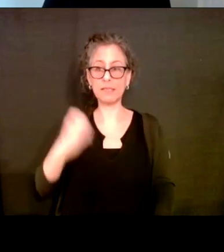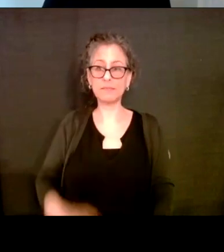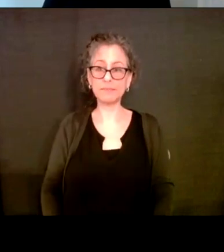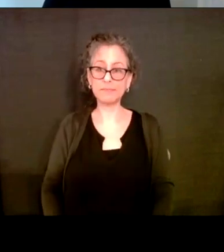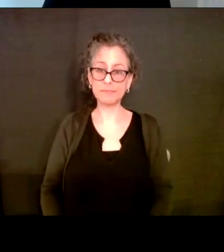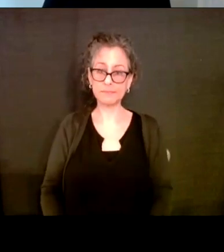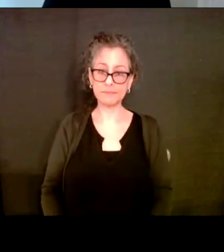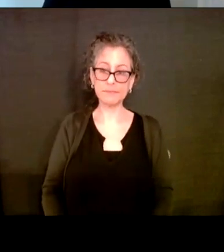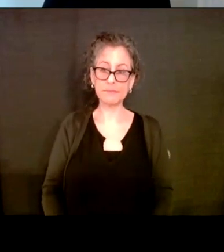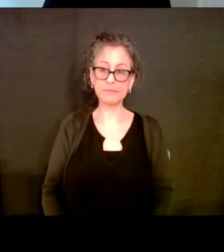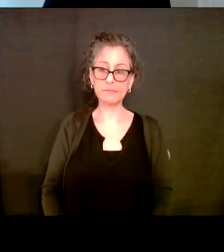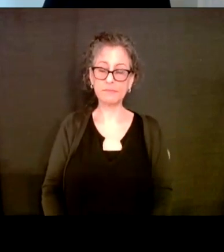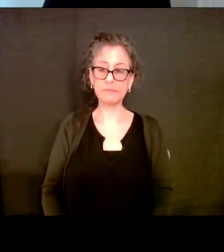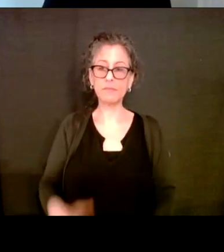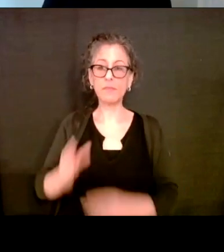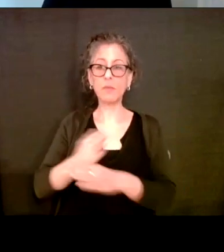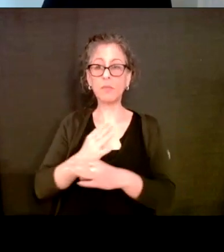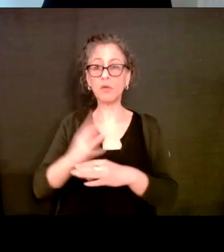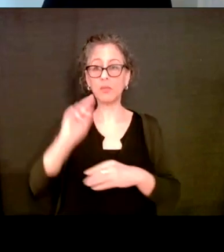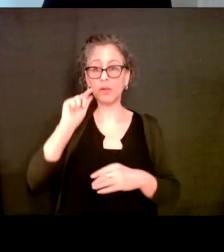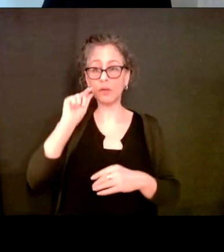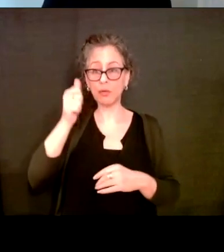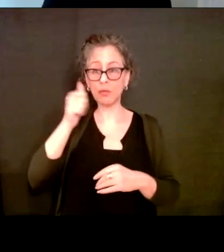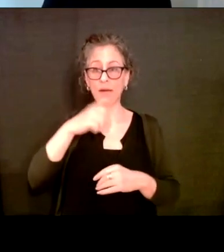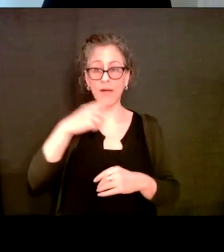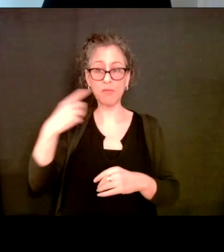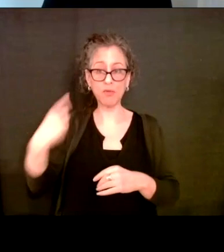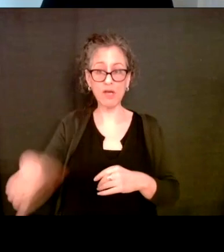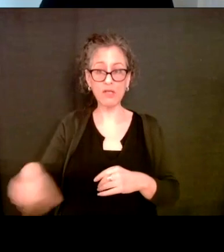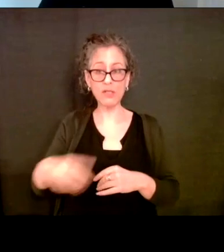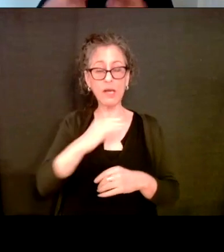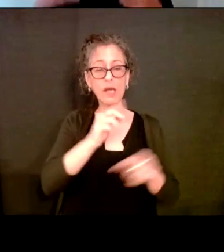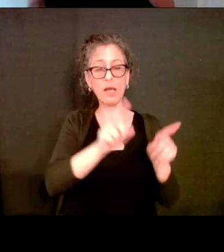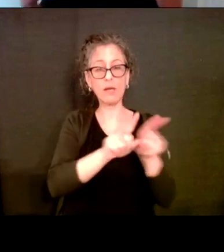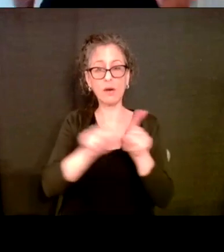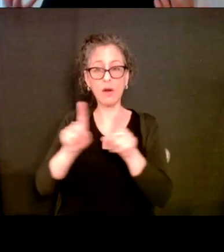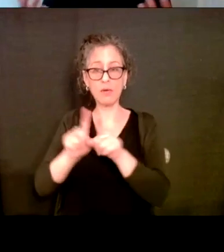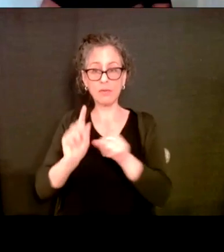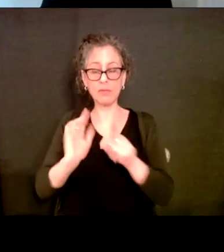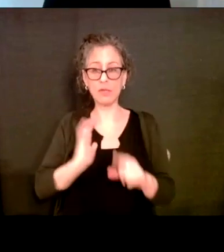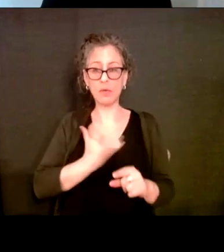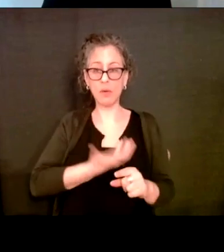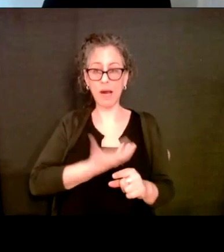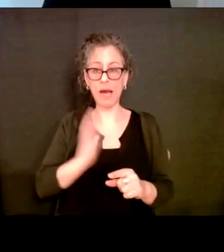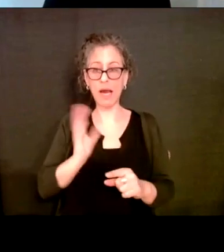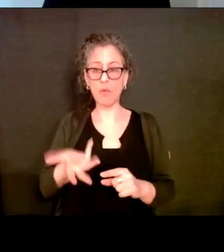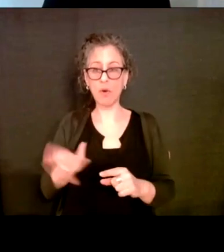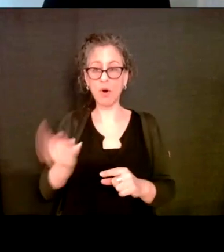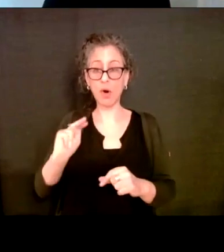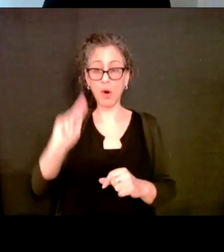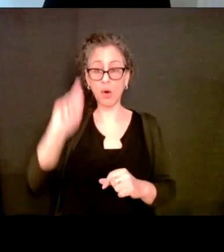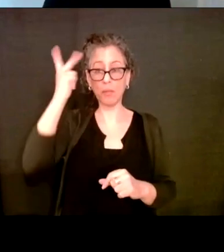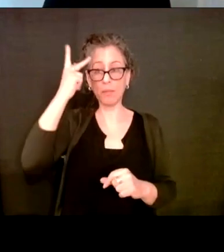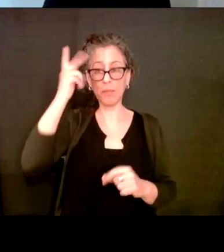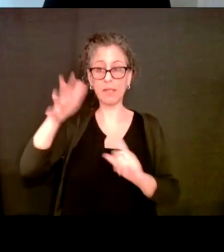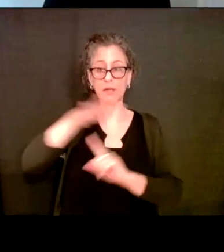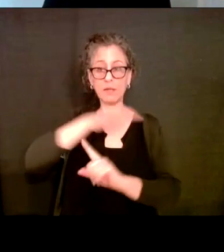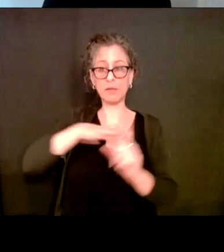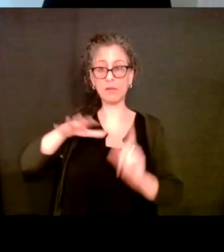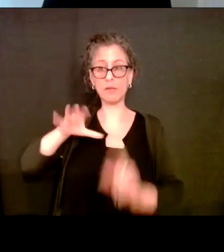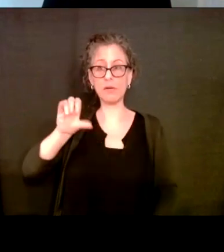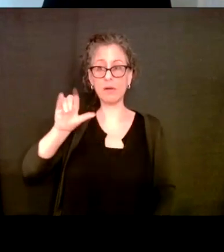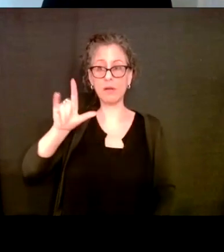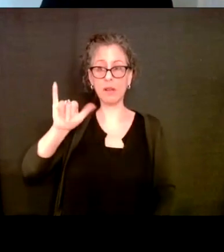and between Ukraine and Russia, as well as our own political climate here in the United